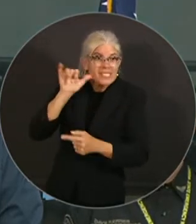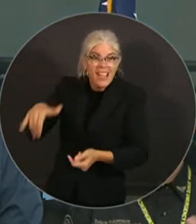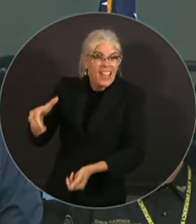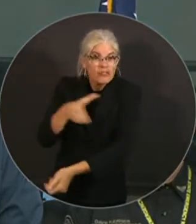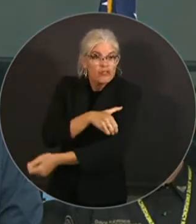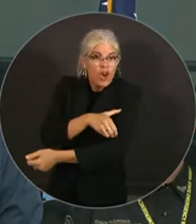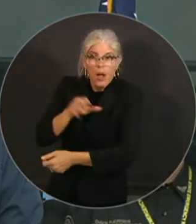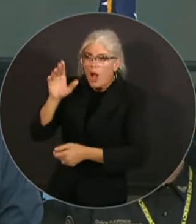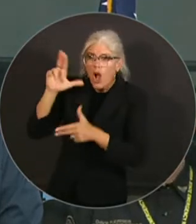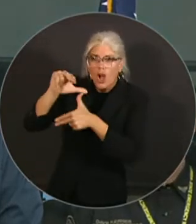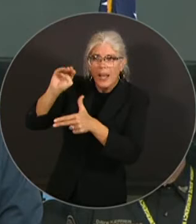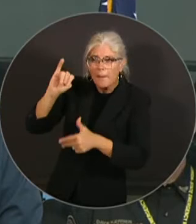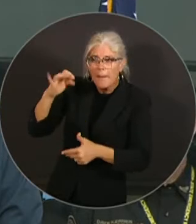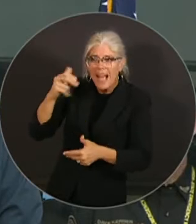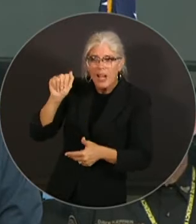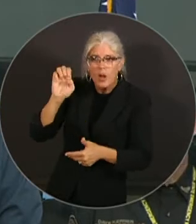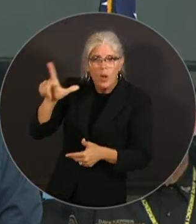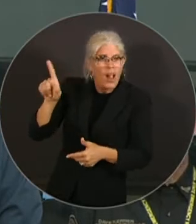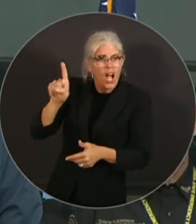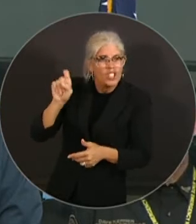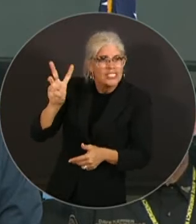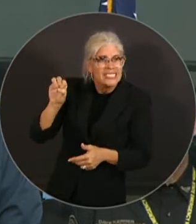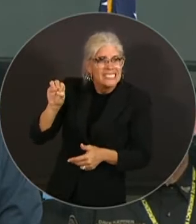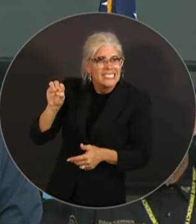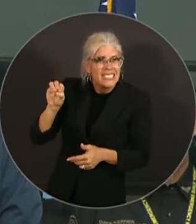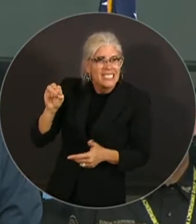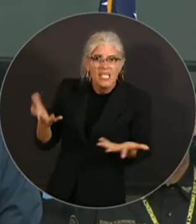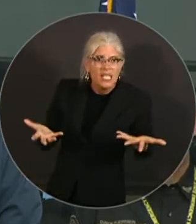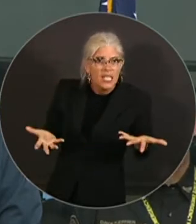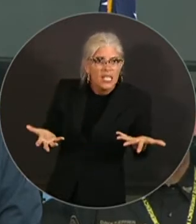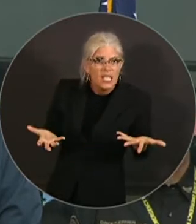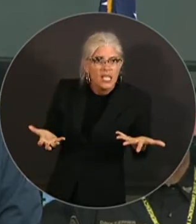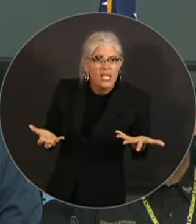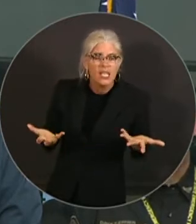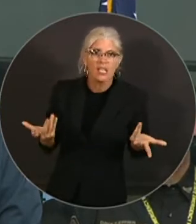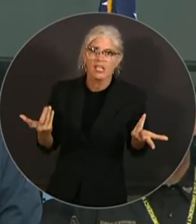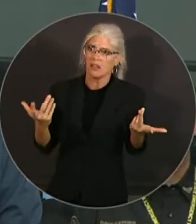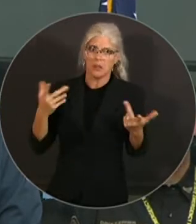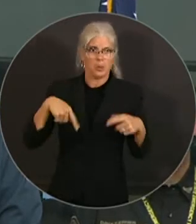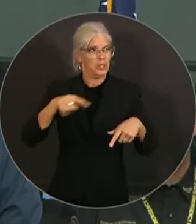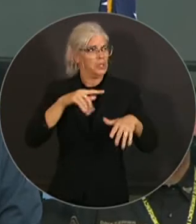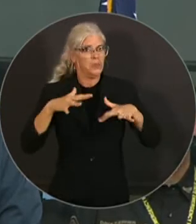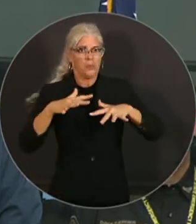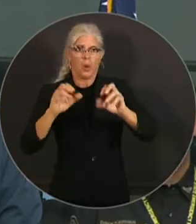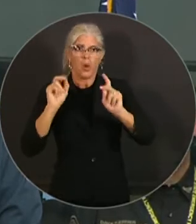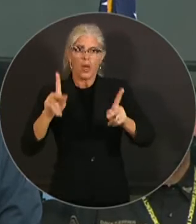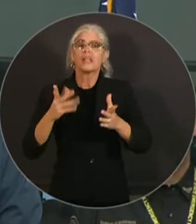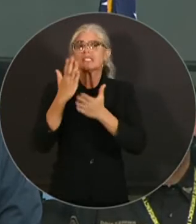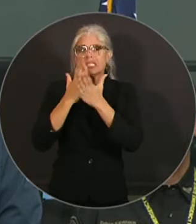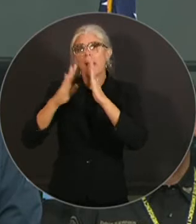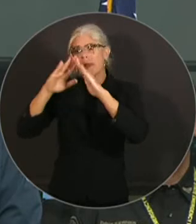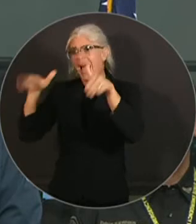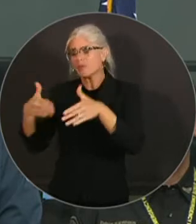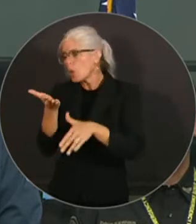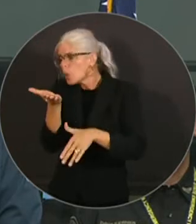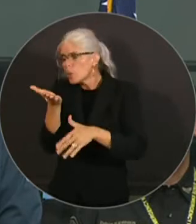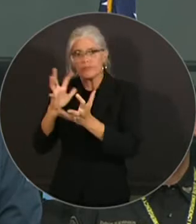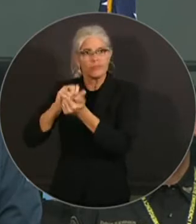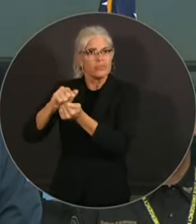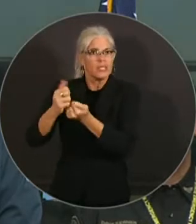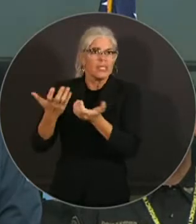The newer construction tended to do okay. Older construction, some of that just got wiped off the map, just totally